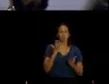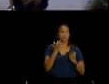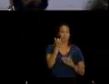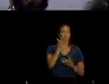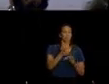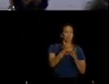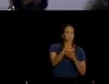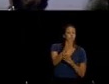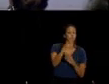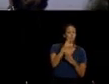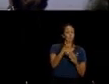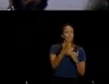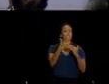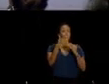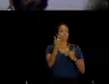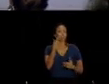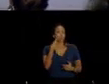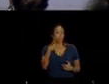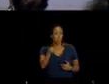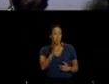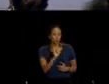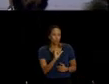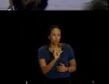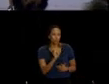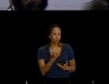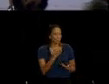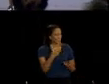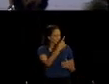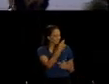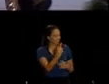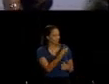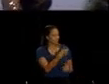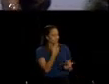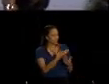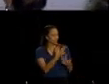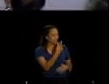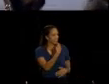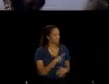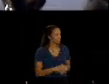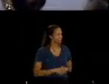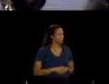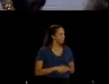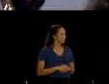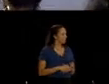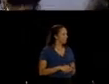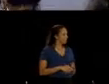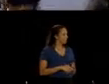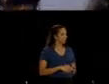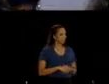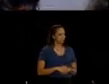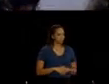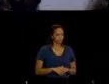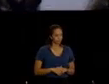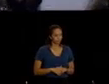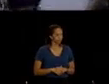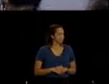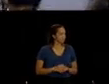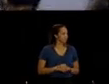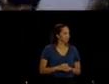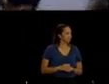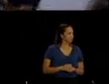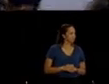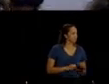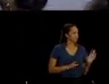It made it easier, too. Thank you for that question. Yes. Thank you. Any